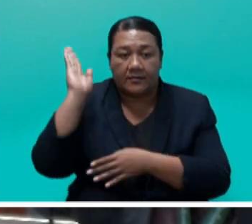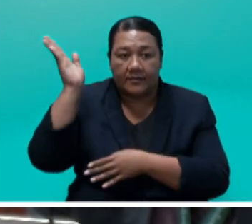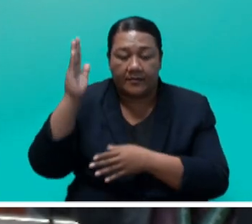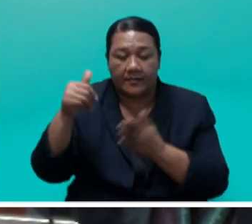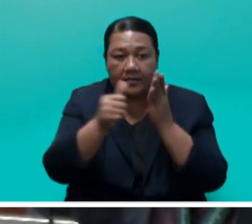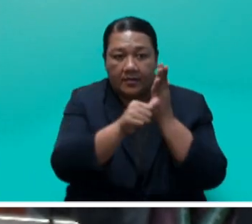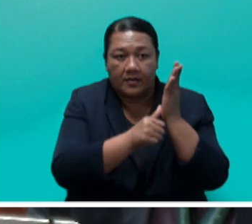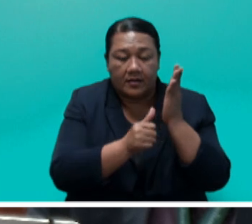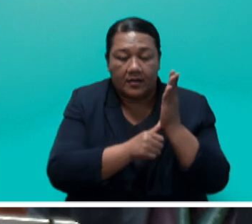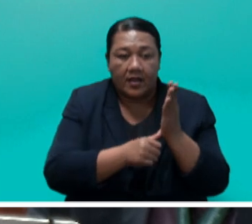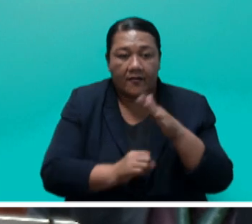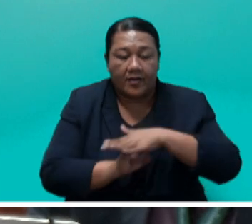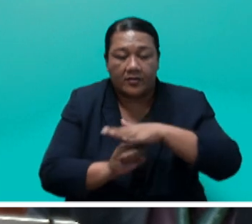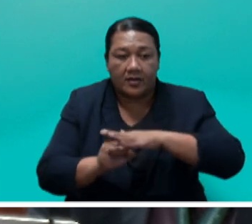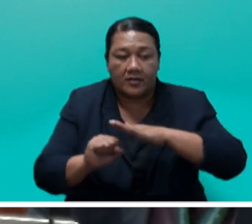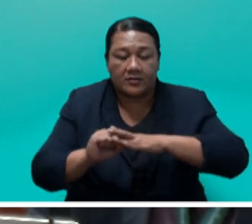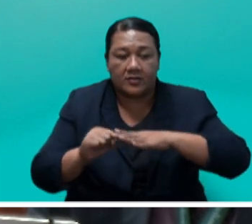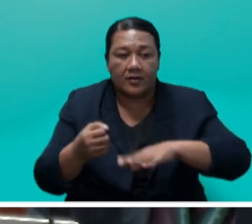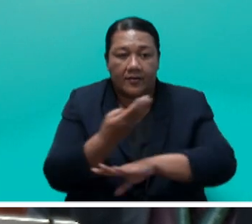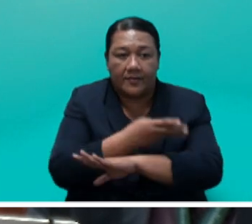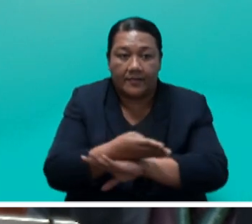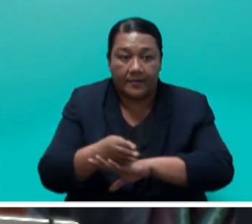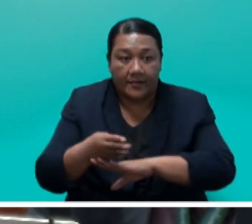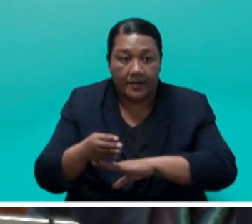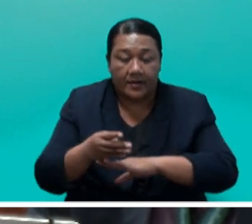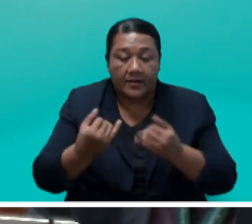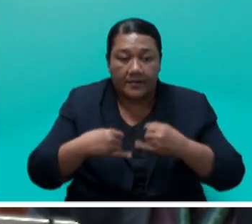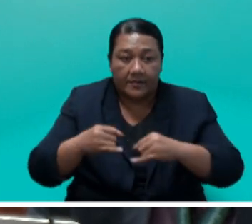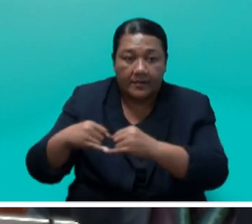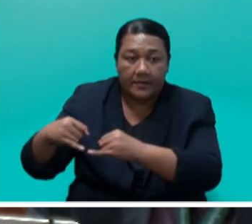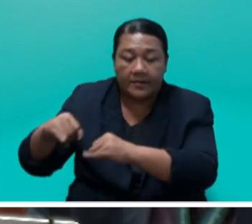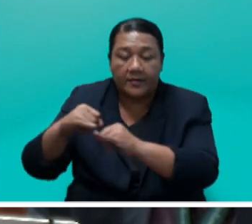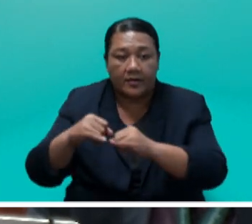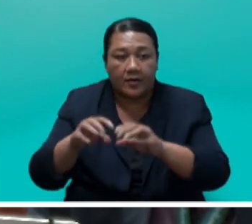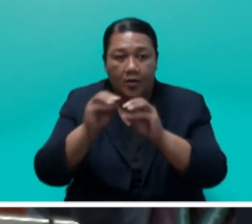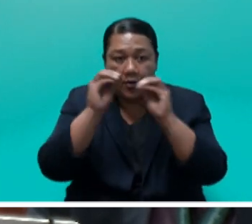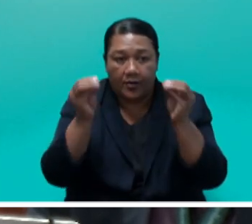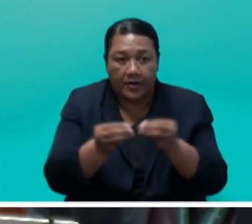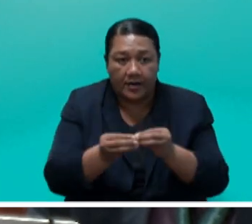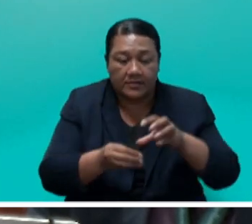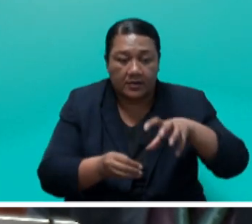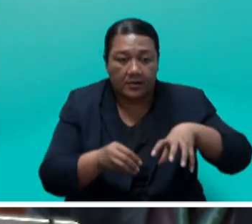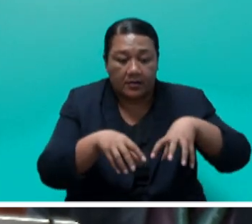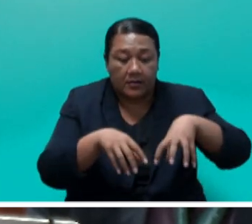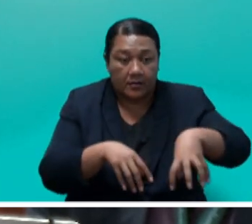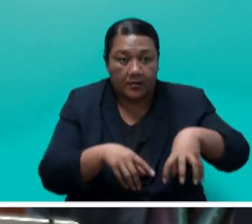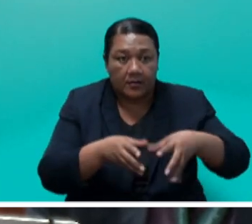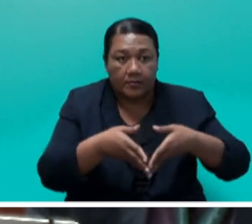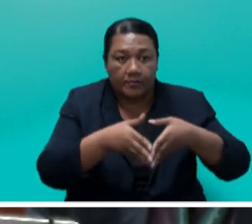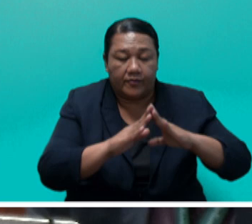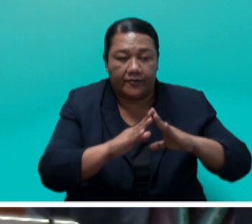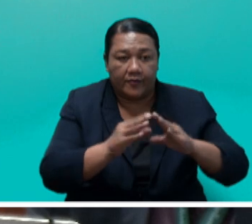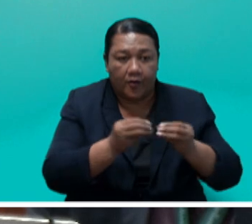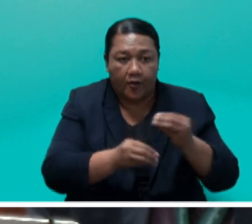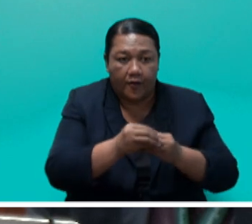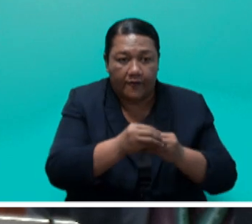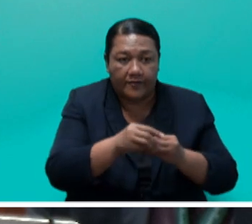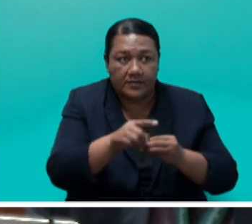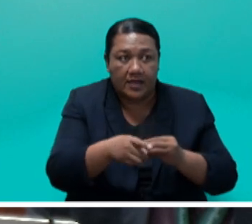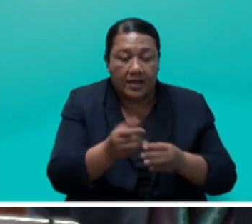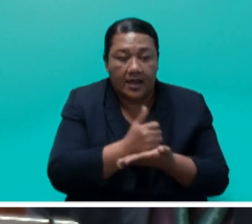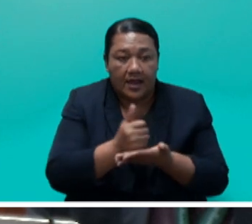maritime policy, the establishment of an international maritime organization, regional presence office, and our active participation in